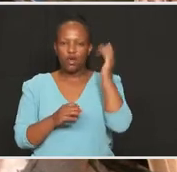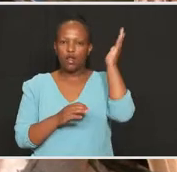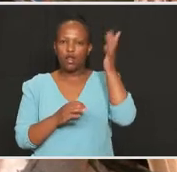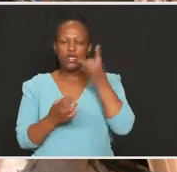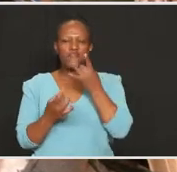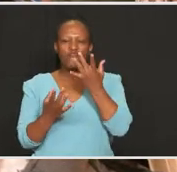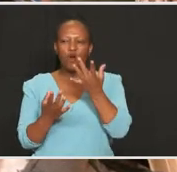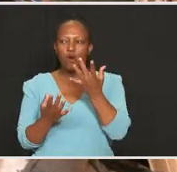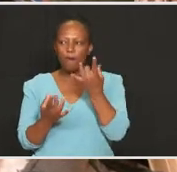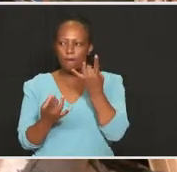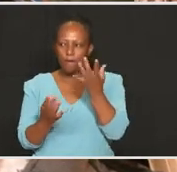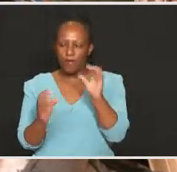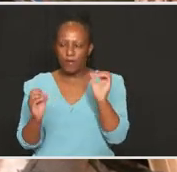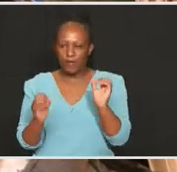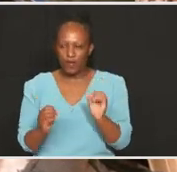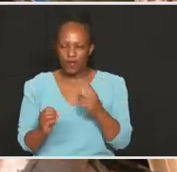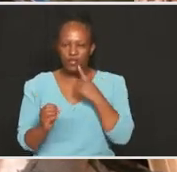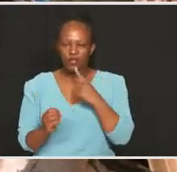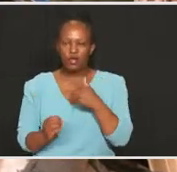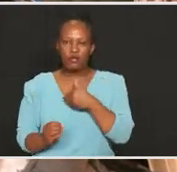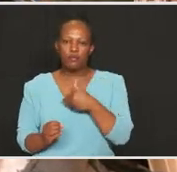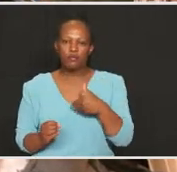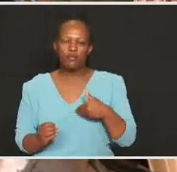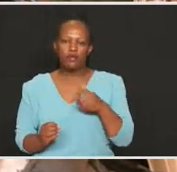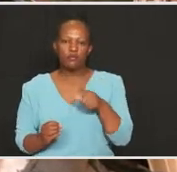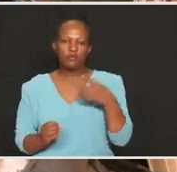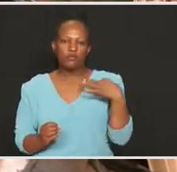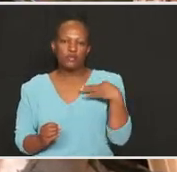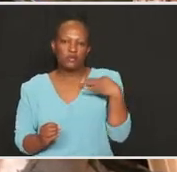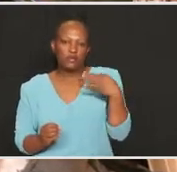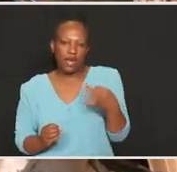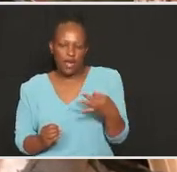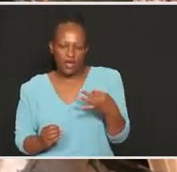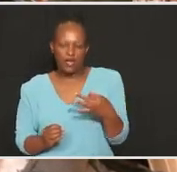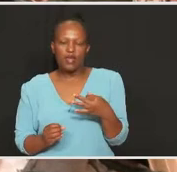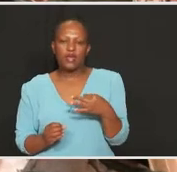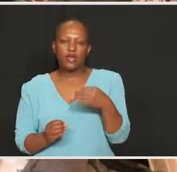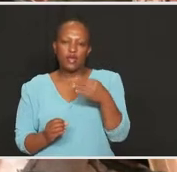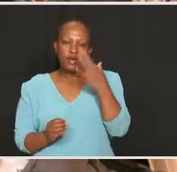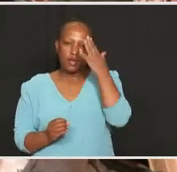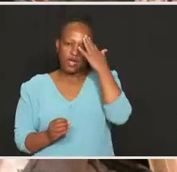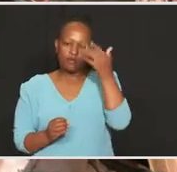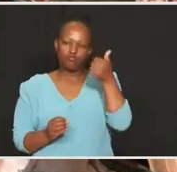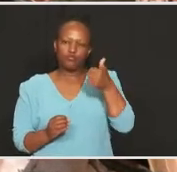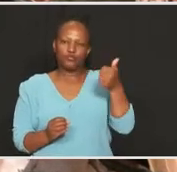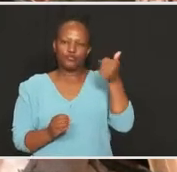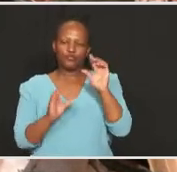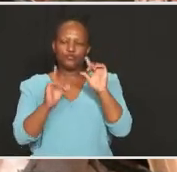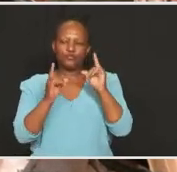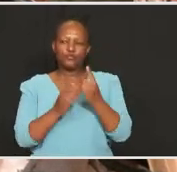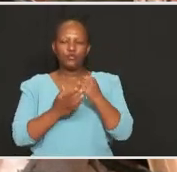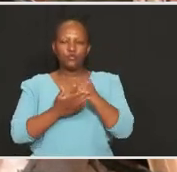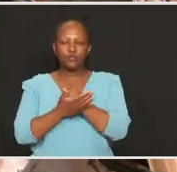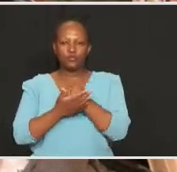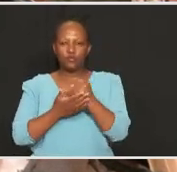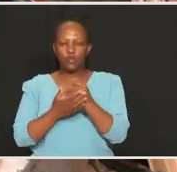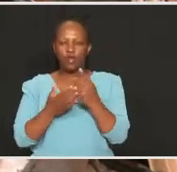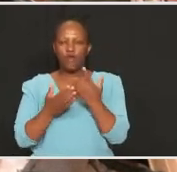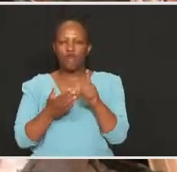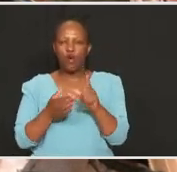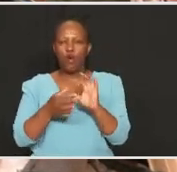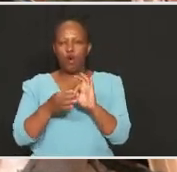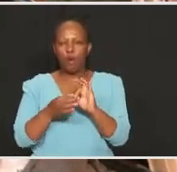address it states that parents must apply to the head of the department for the registration of the learner to receive home